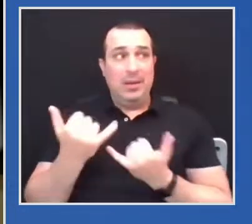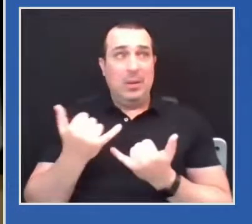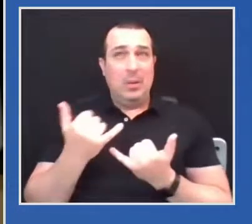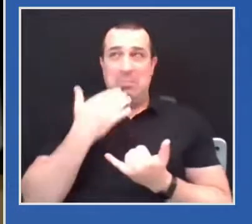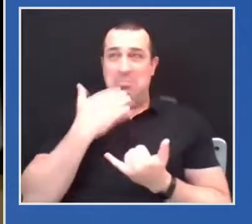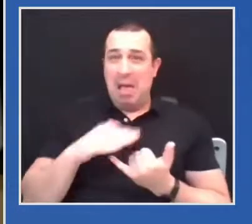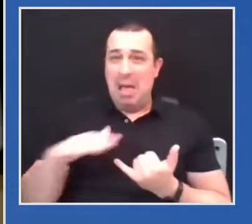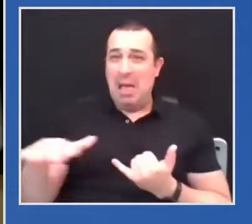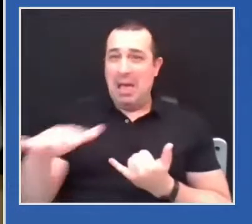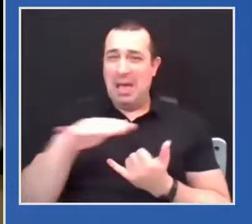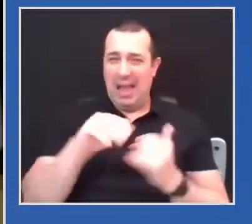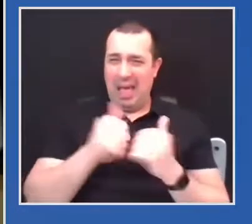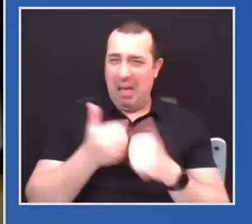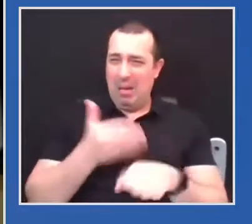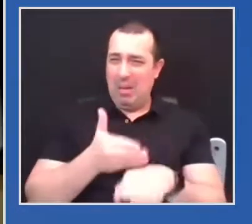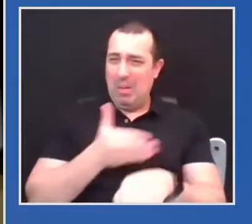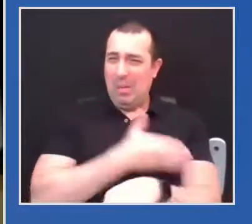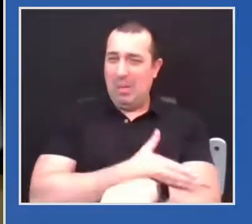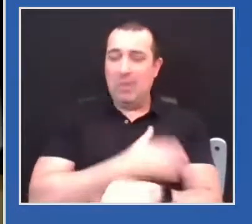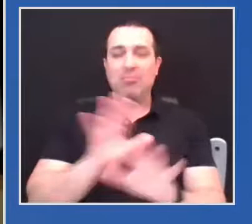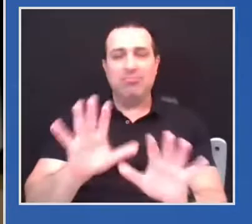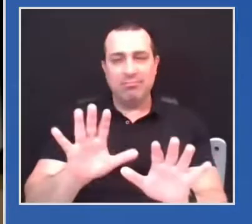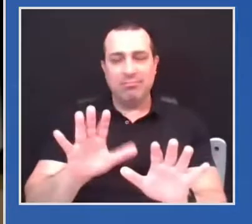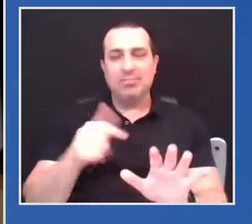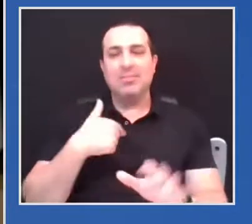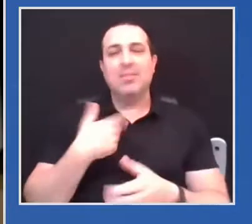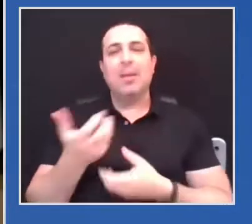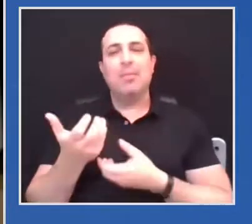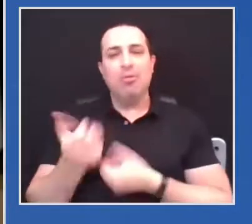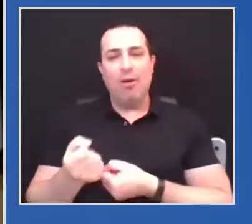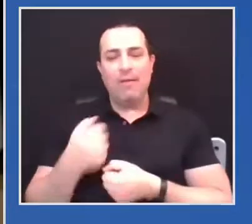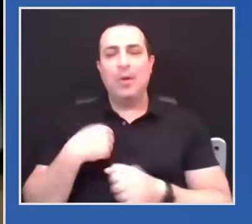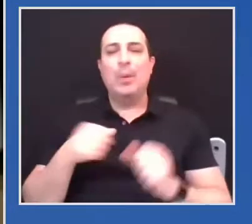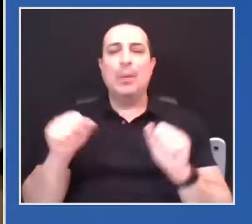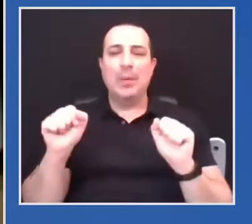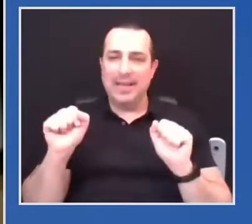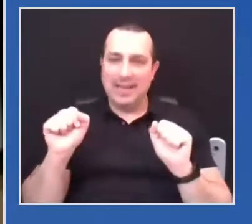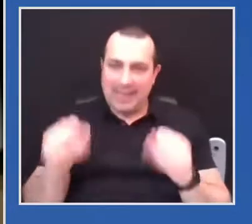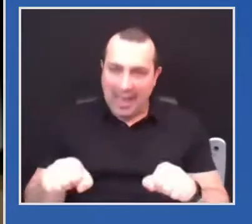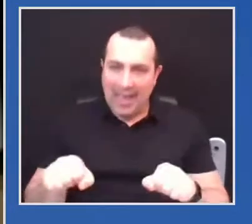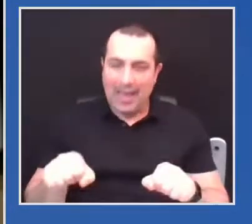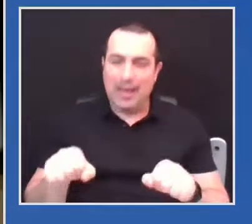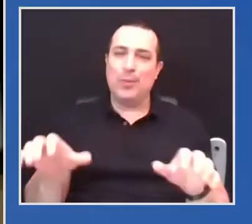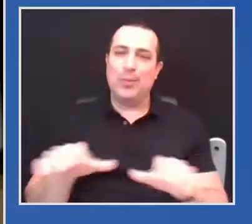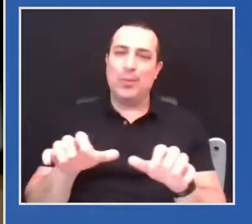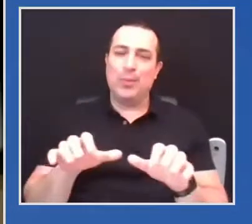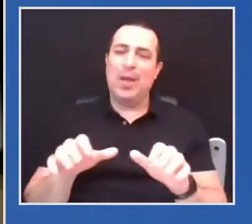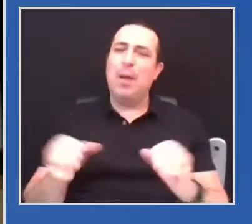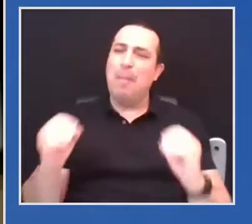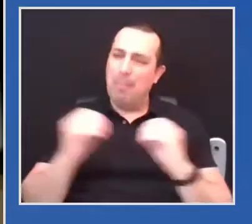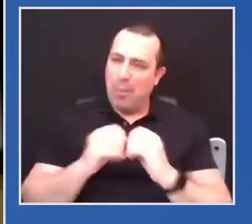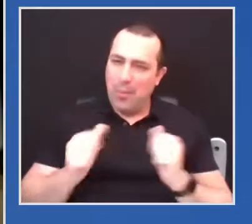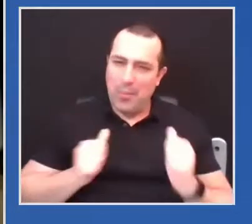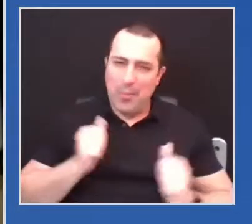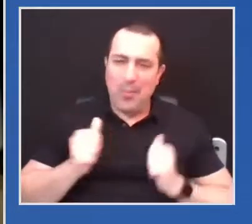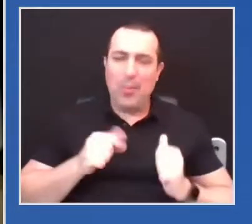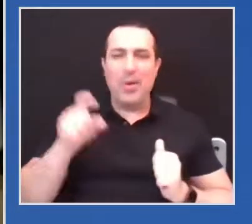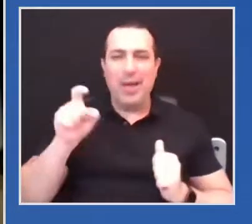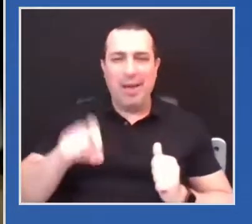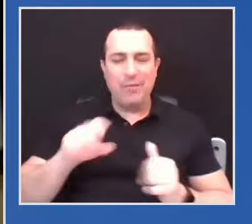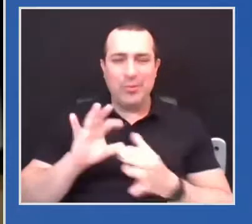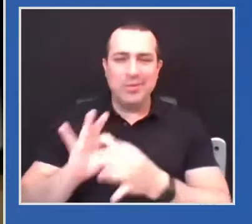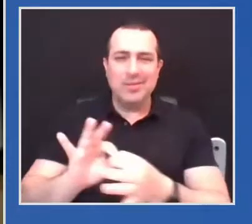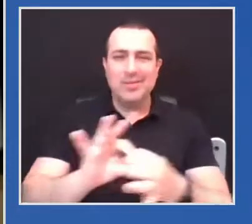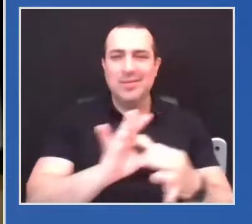get better? I am absolutely confident we can do this and more. We just have to come together. I'm running as a